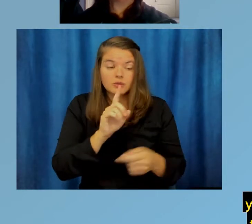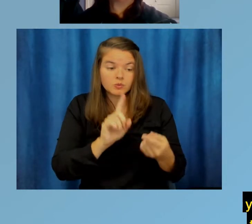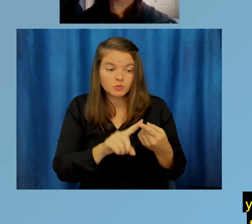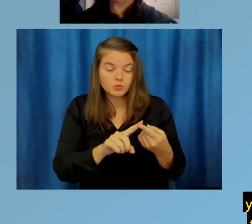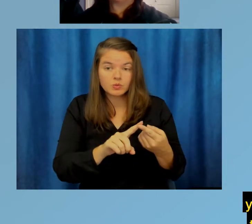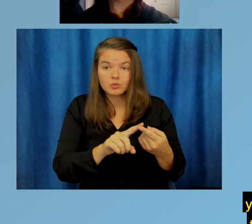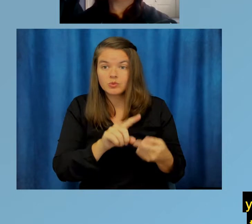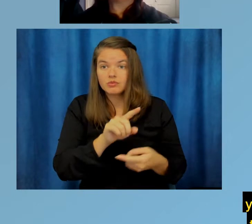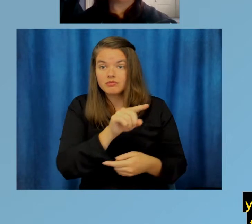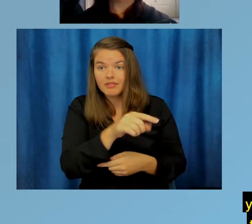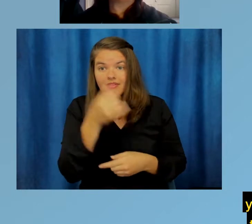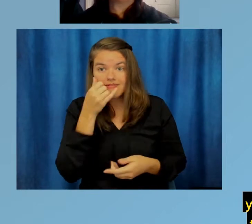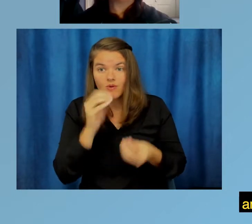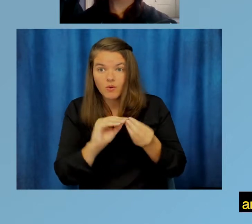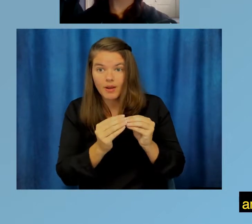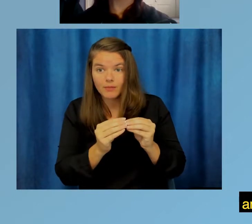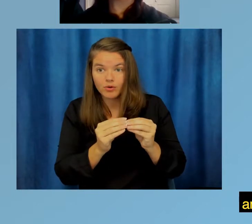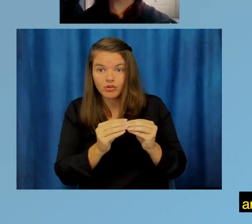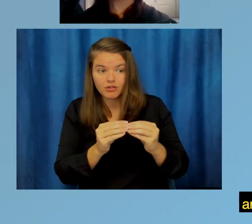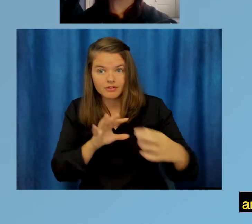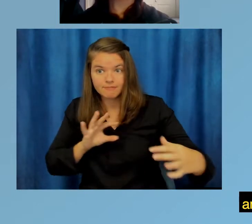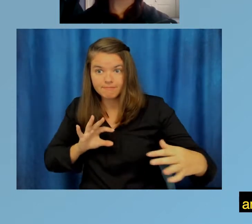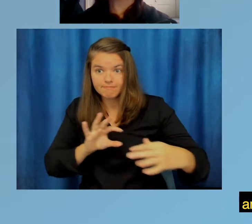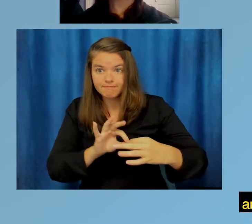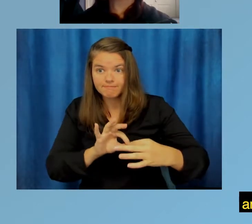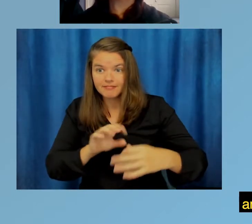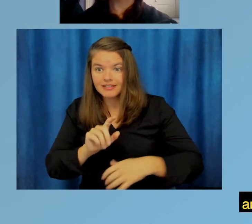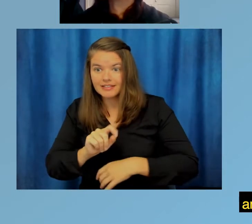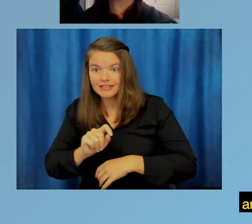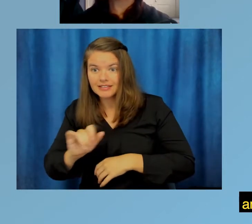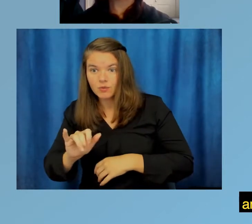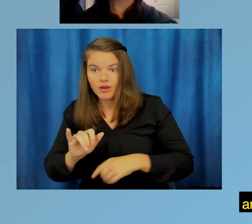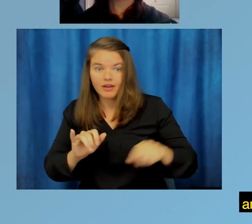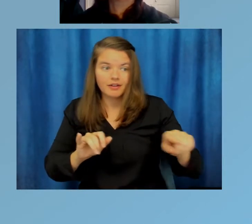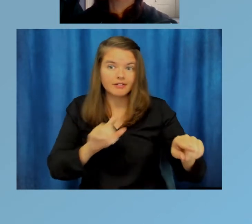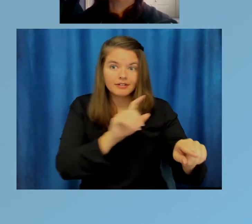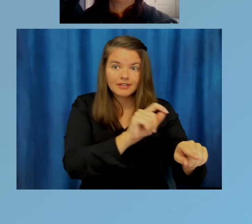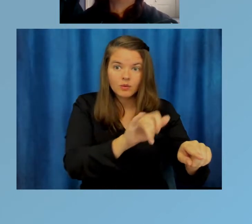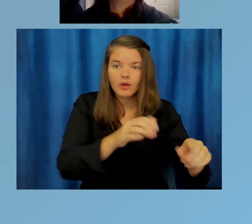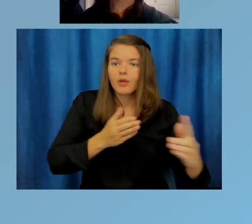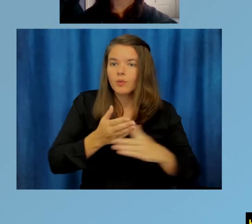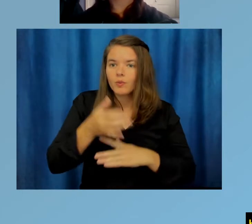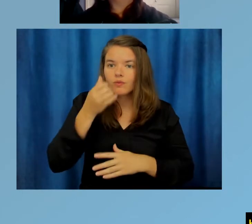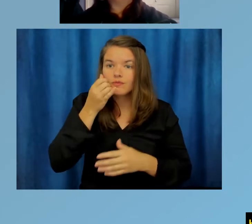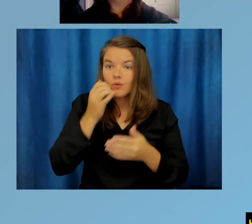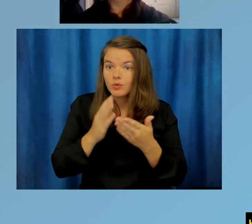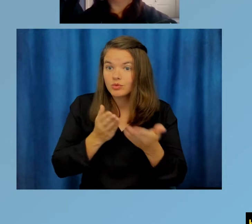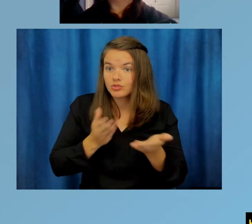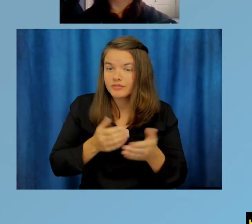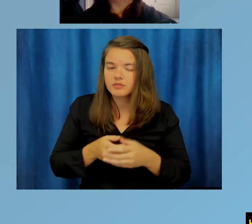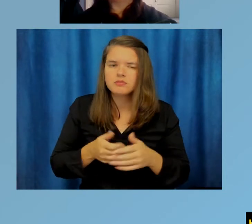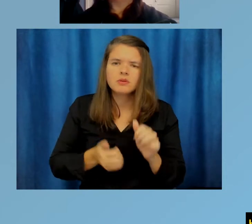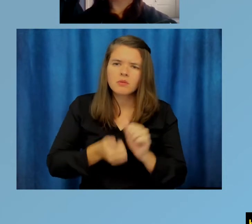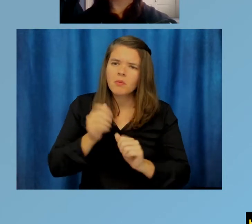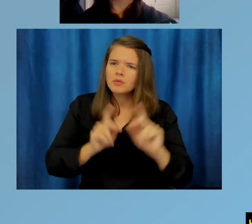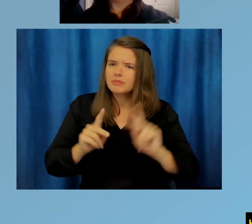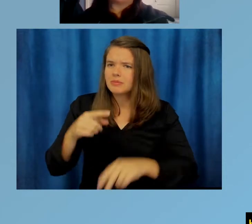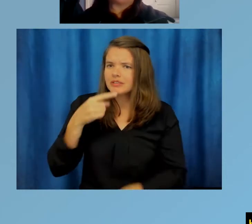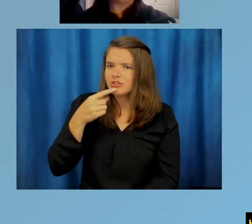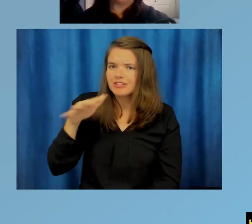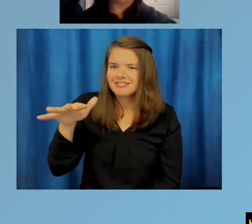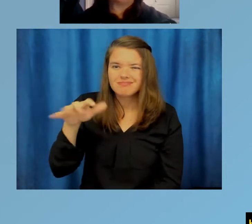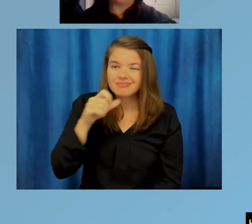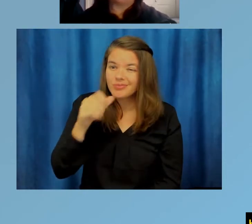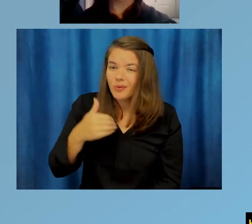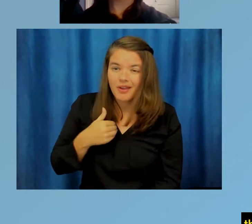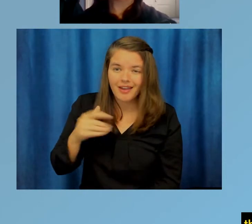directly to the other phone number and you can connect through the telephone service. Most people that are hearing do